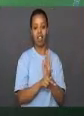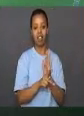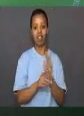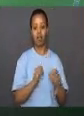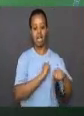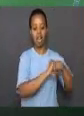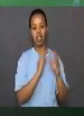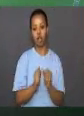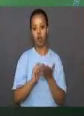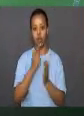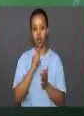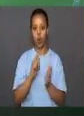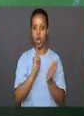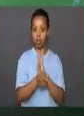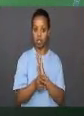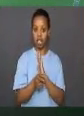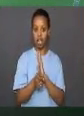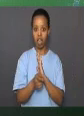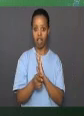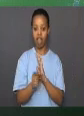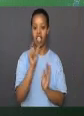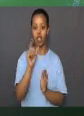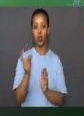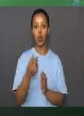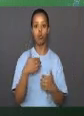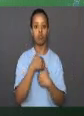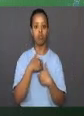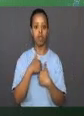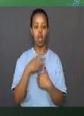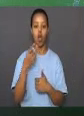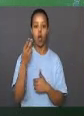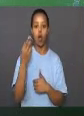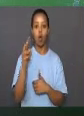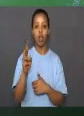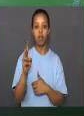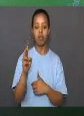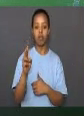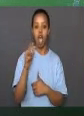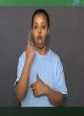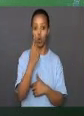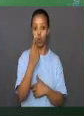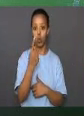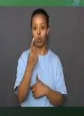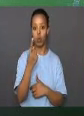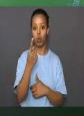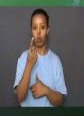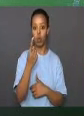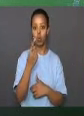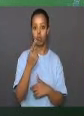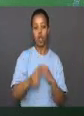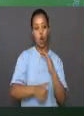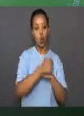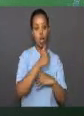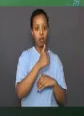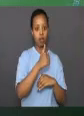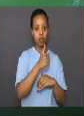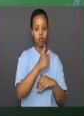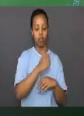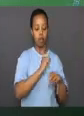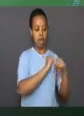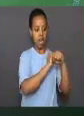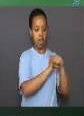For example, some individuals can watch out for danger, while other members of the